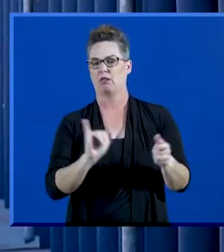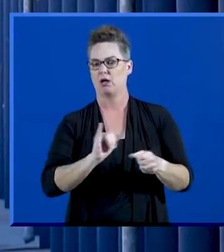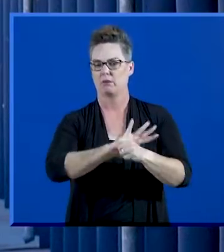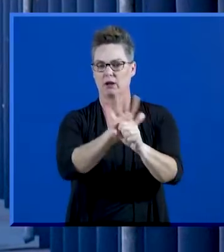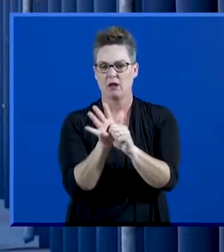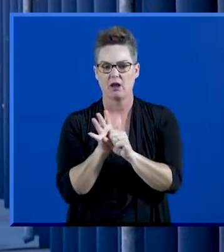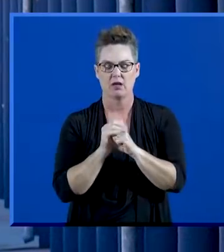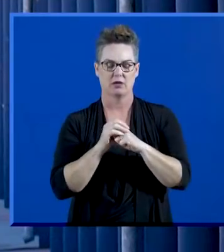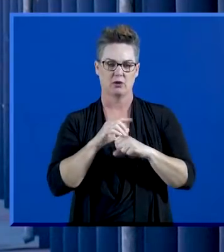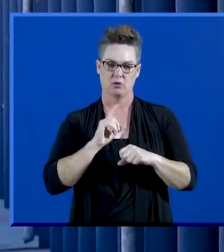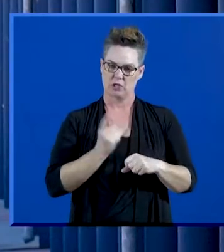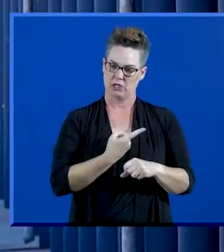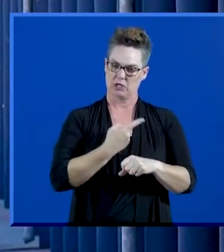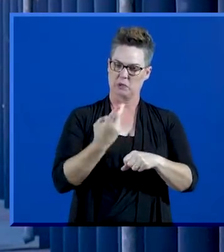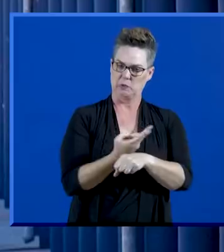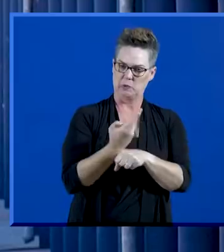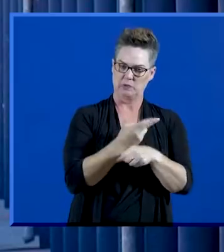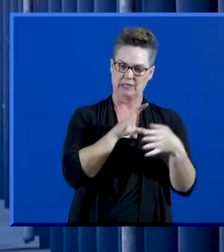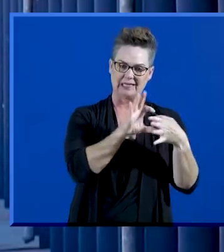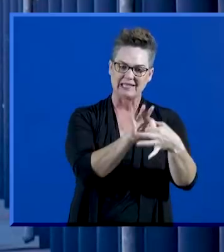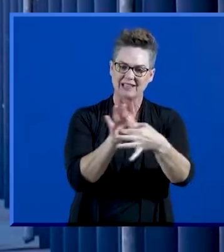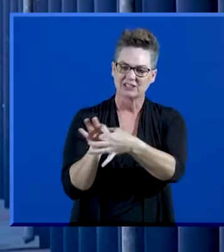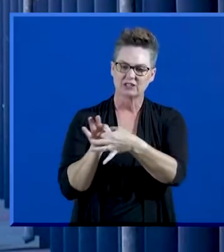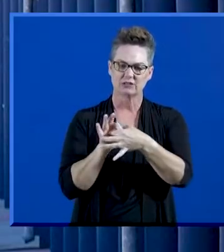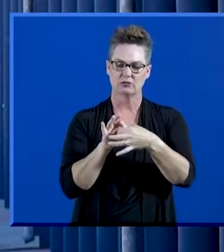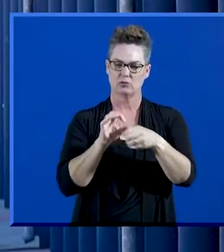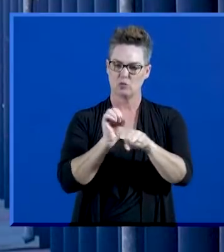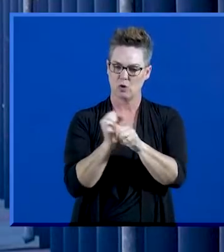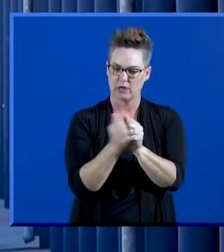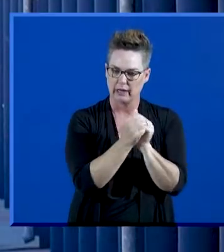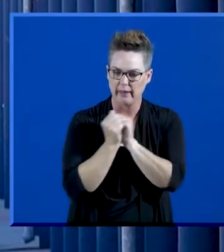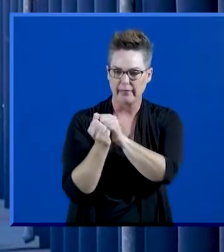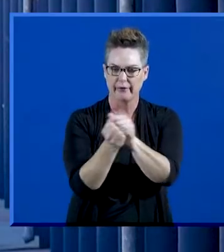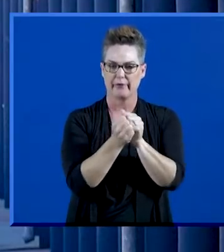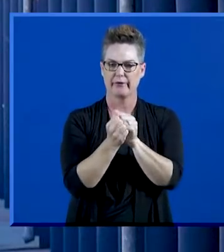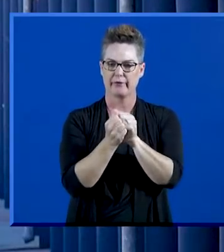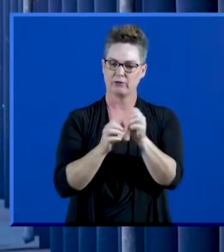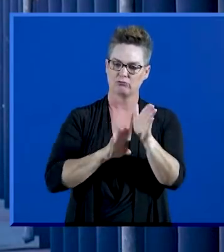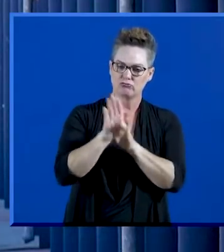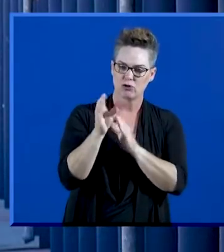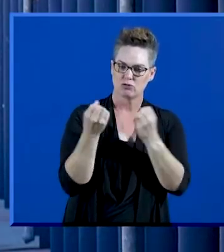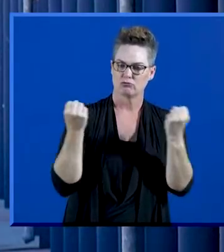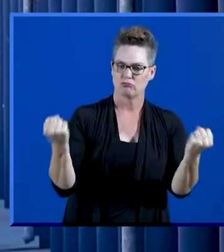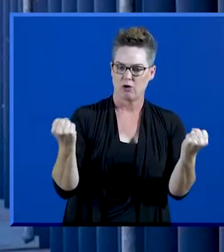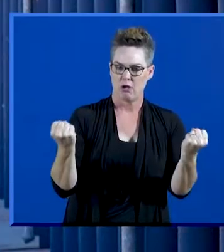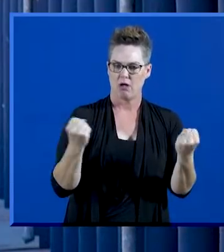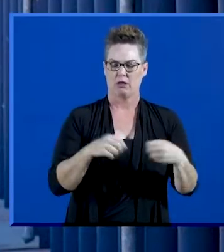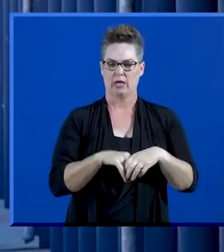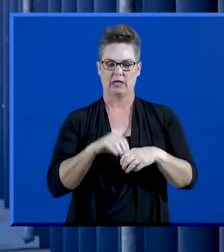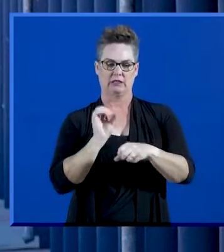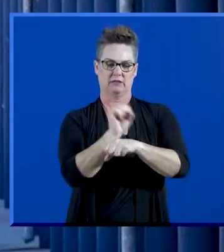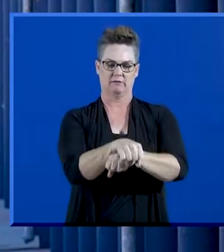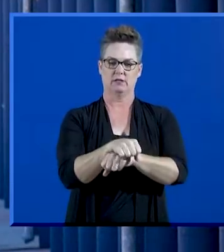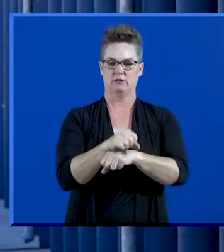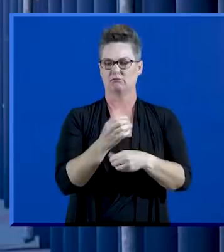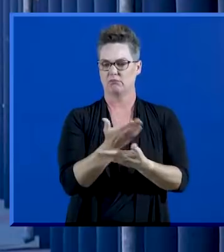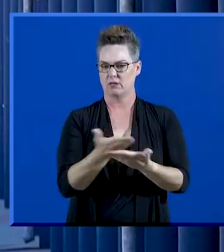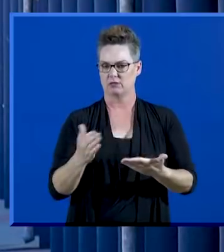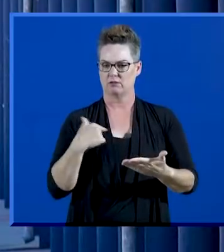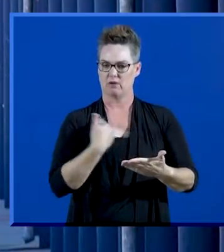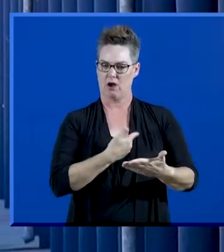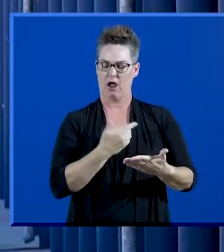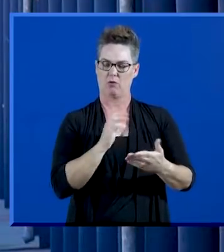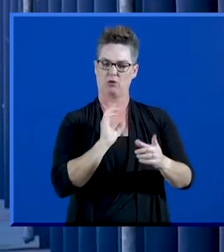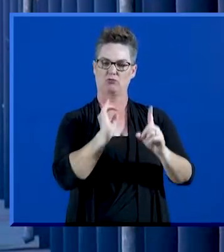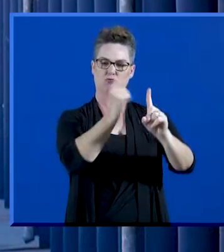annoyances or something as crucial as this pandemic, we will use these connections to work together, grow stronger, and defeat